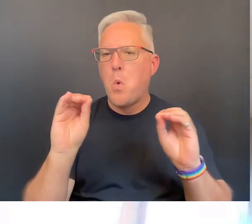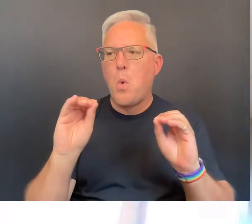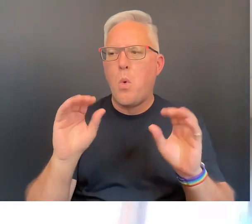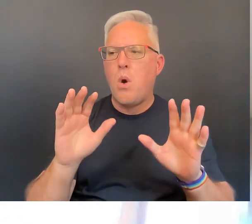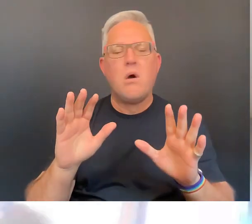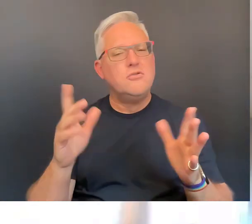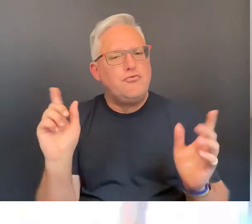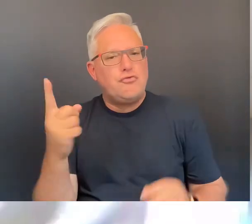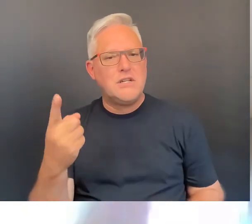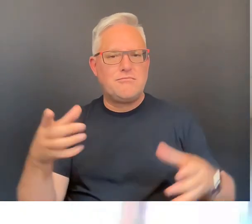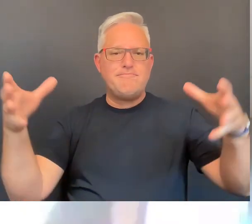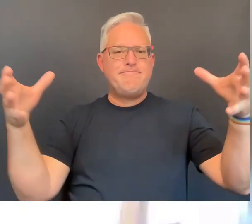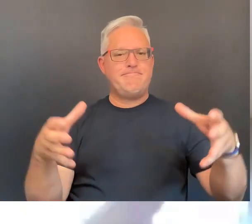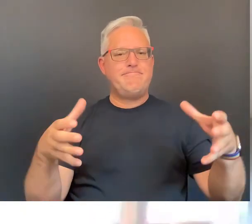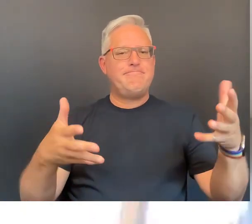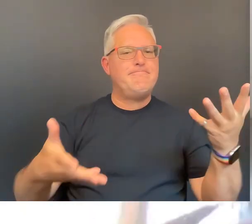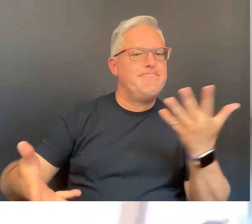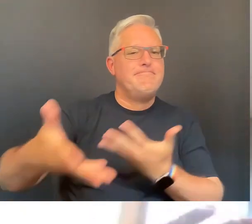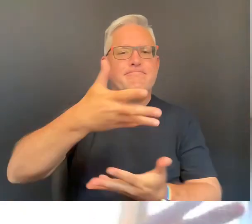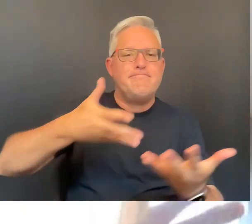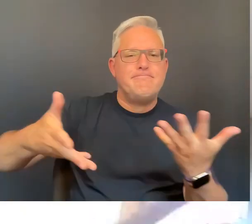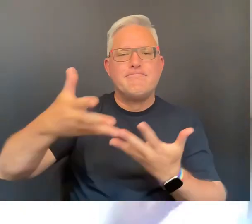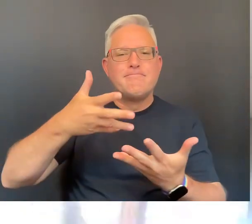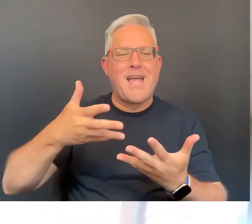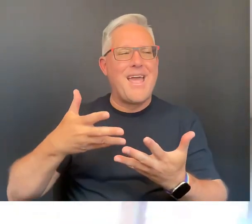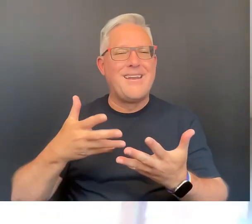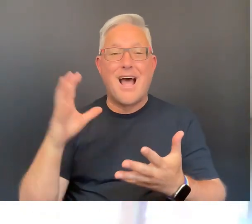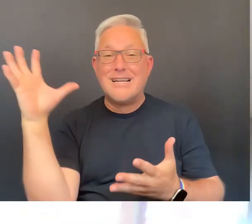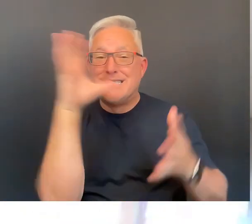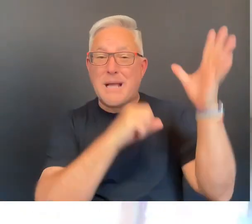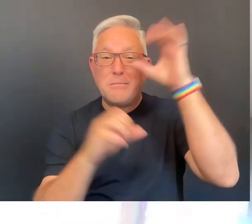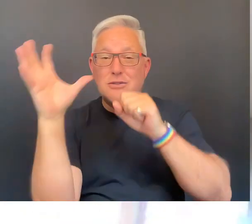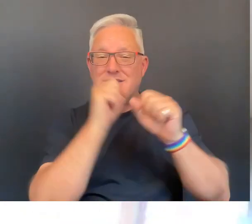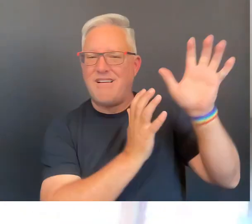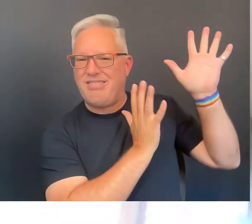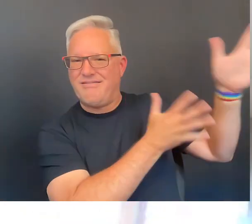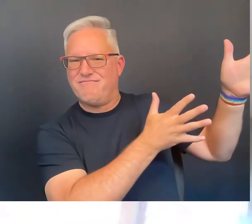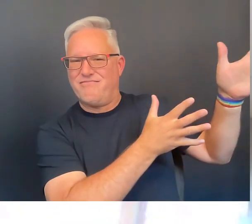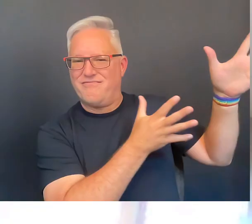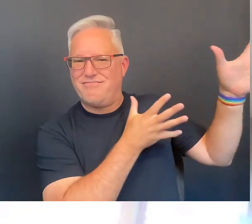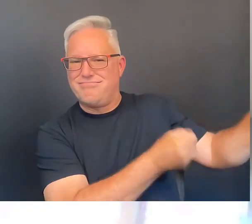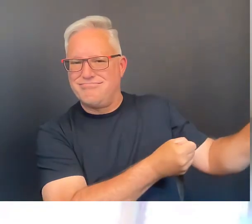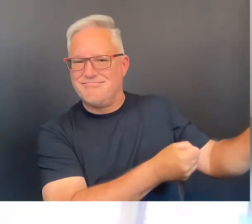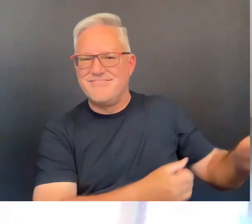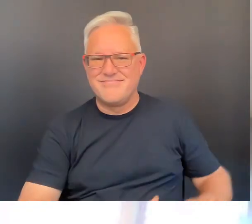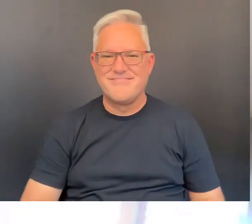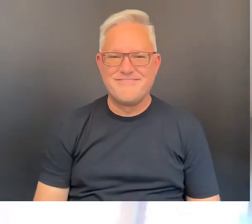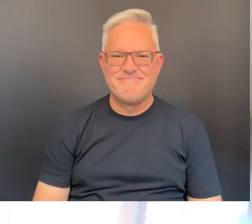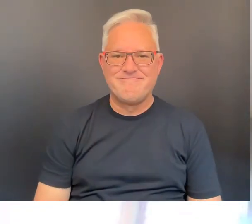be together and leave those assumption other places.